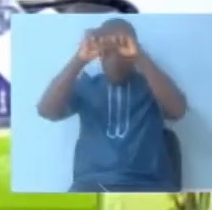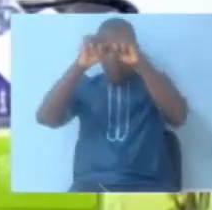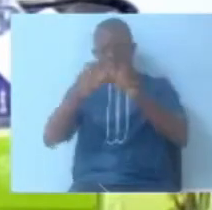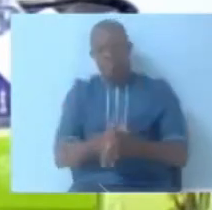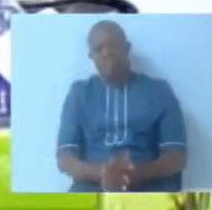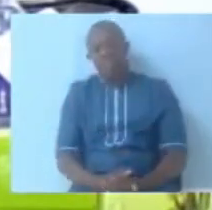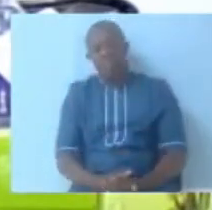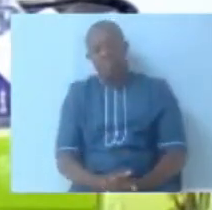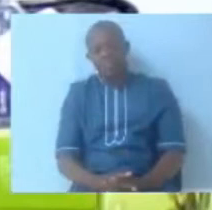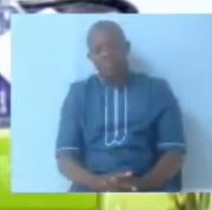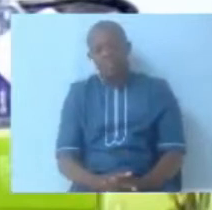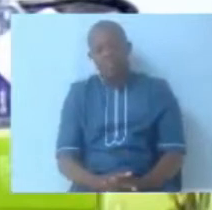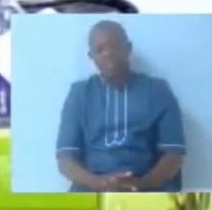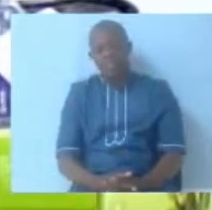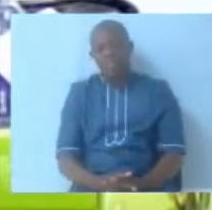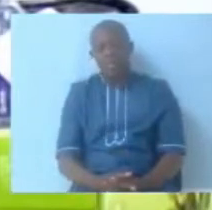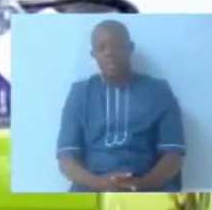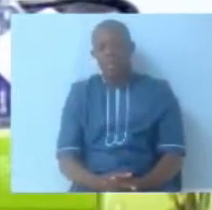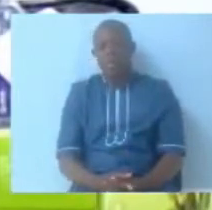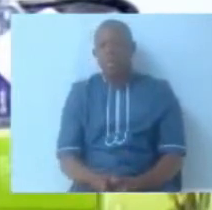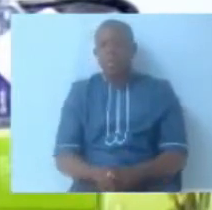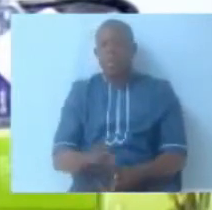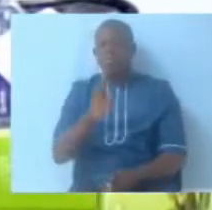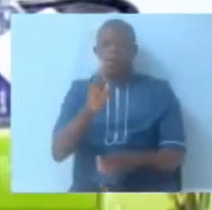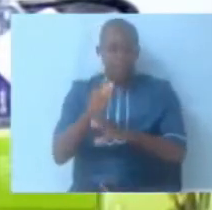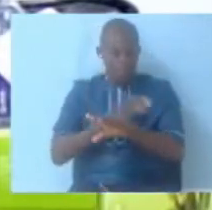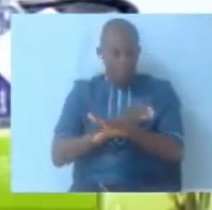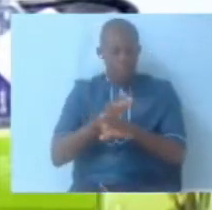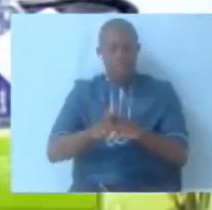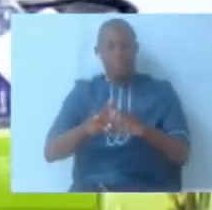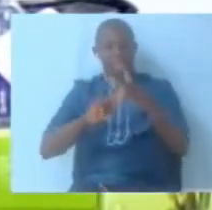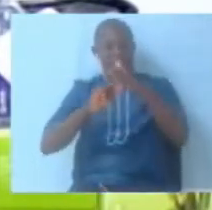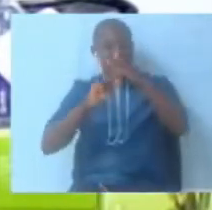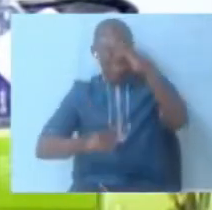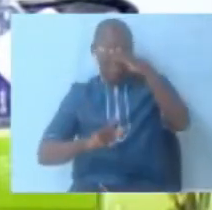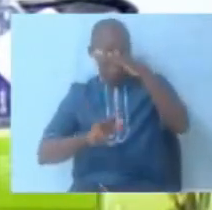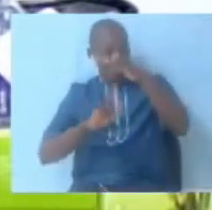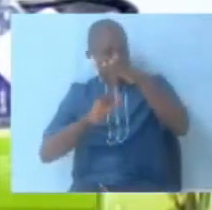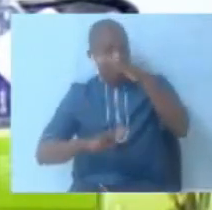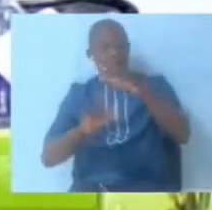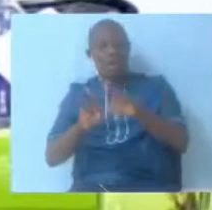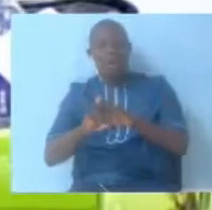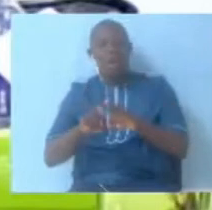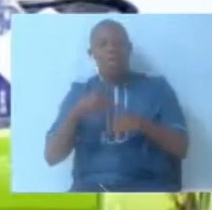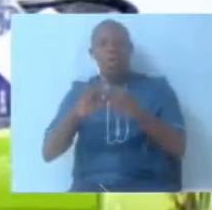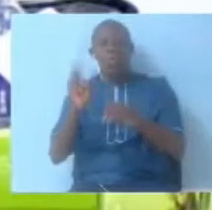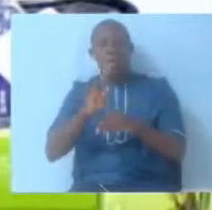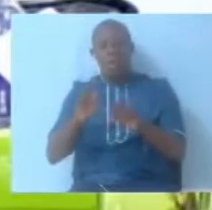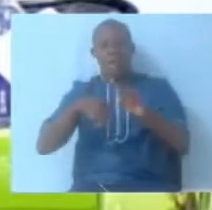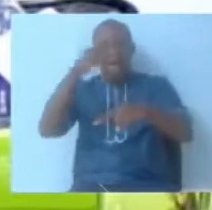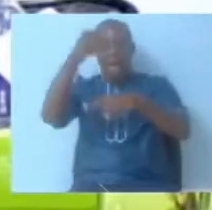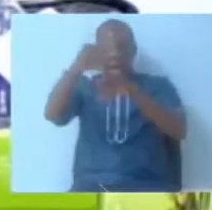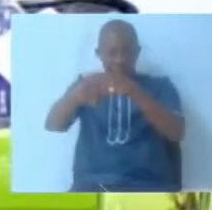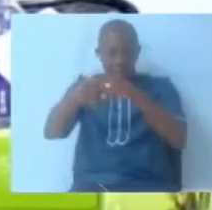kono. But it was far less in degree than what later came to pervade after he